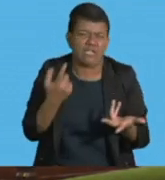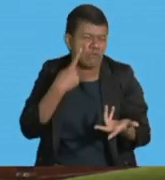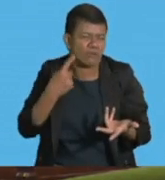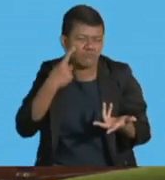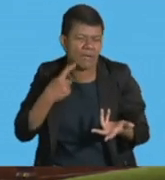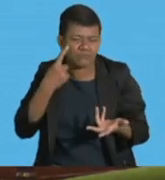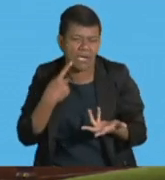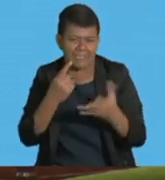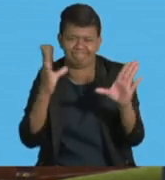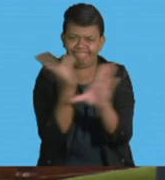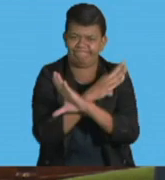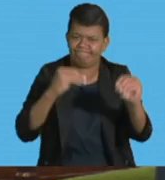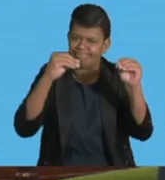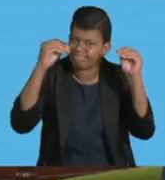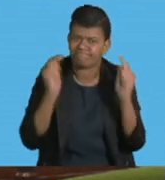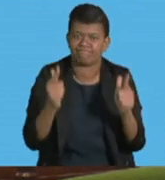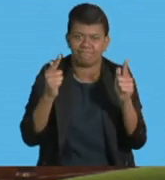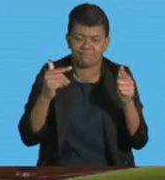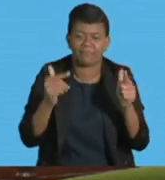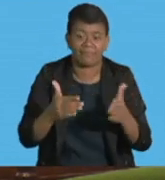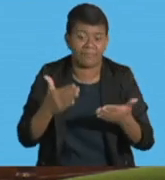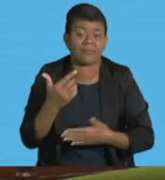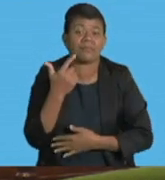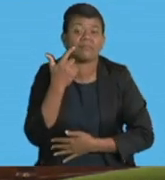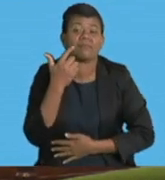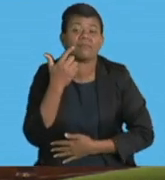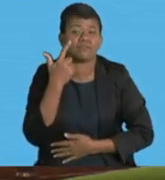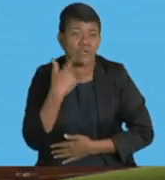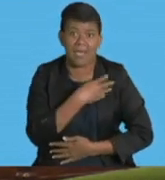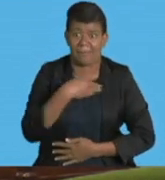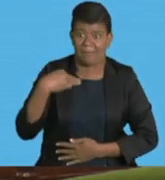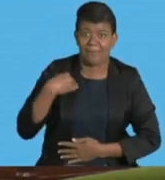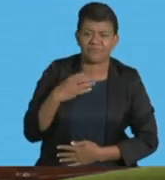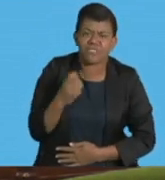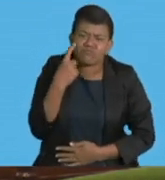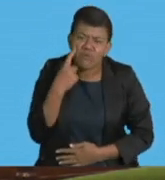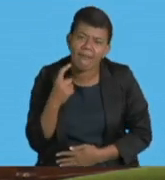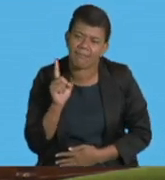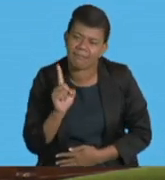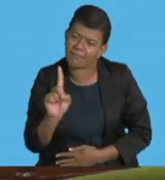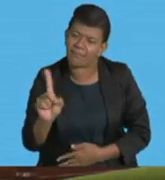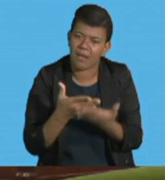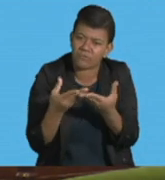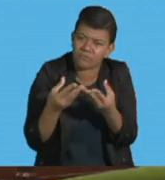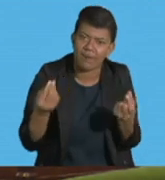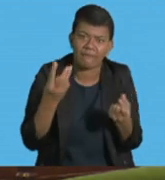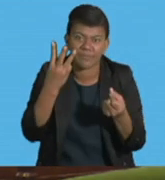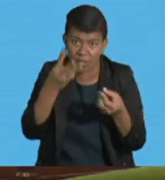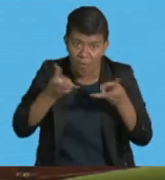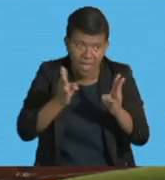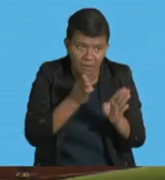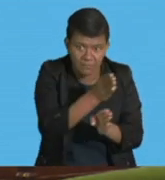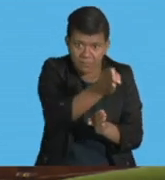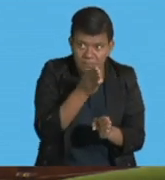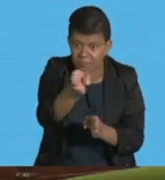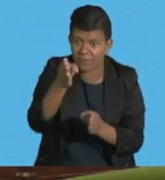A question that may arise, what is the Ministry doing to address this shortage? We are addressing these shortages in 3 ways. The first one, with the support from